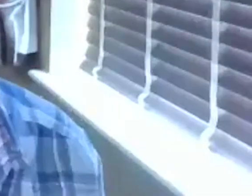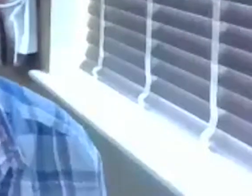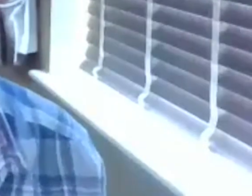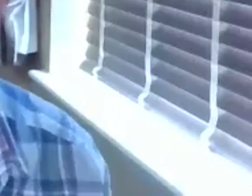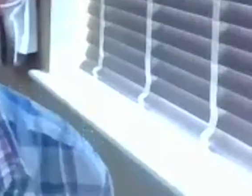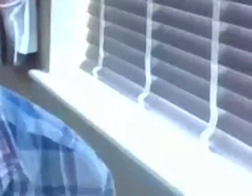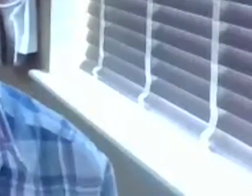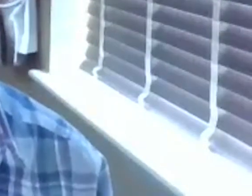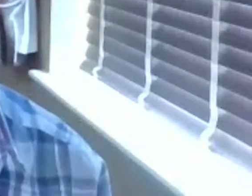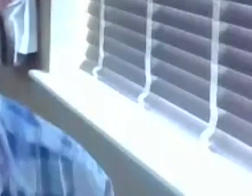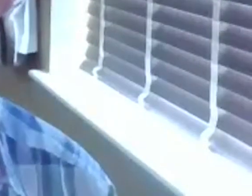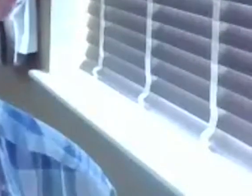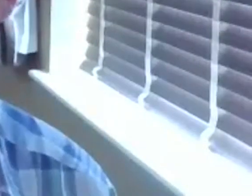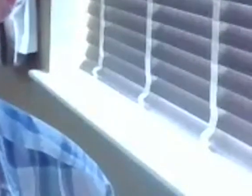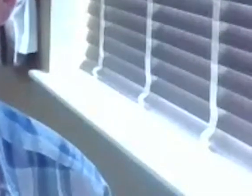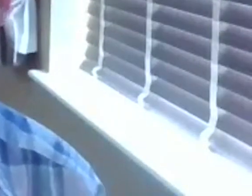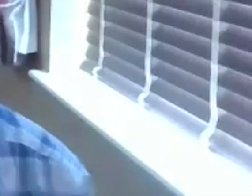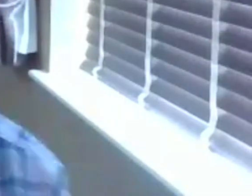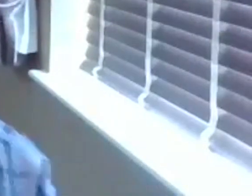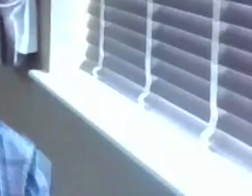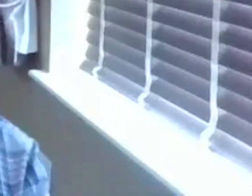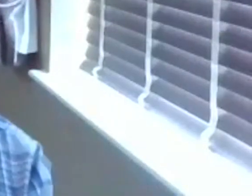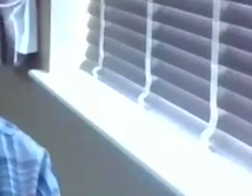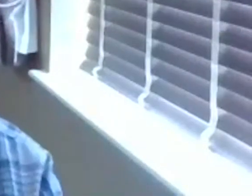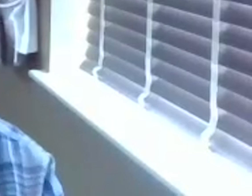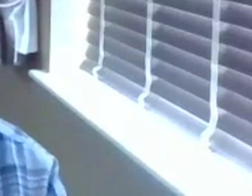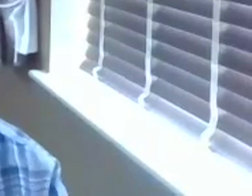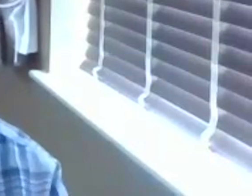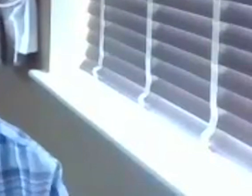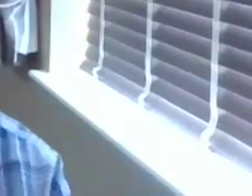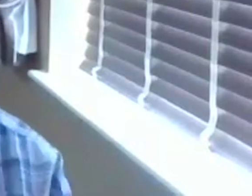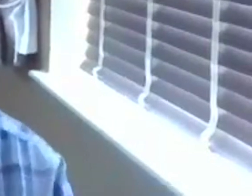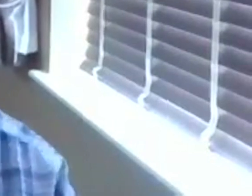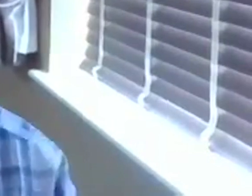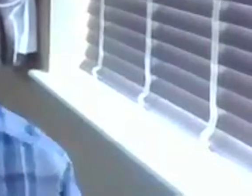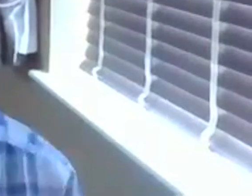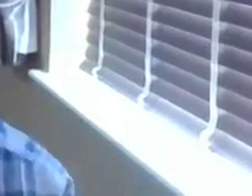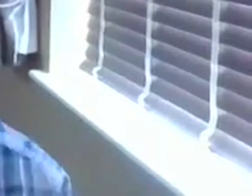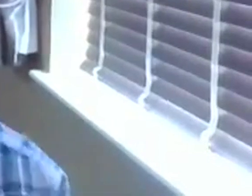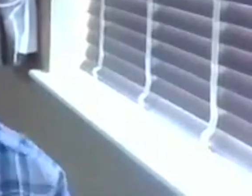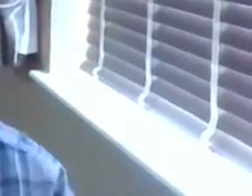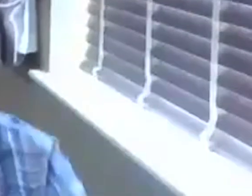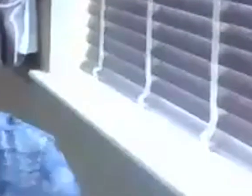evidence enough that we cannot have teaching models that are monocultural and monolingual.